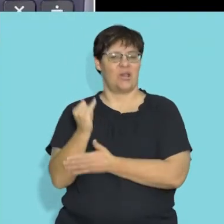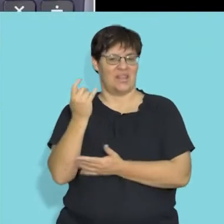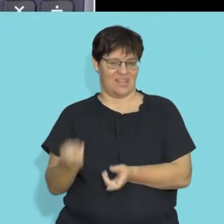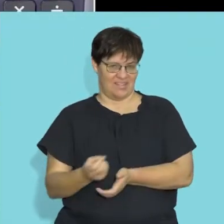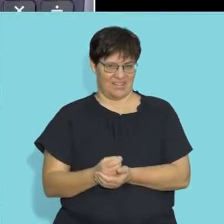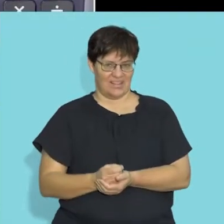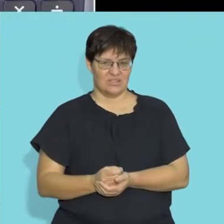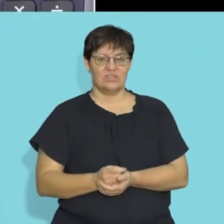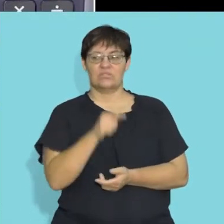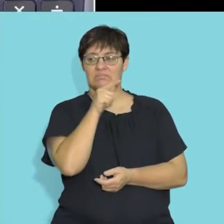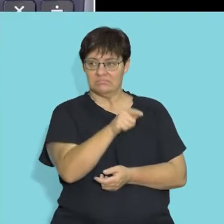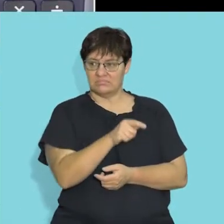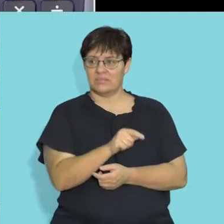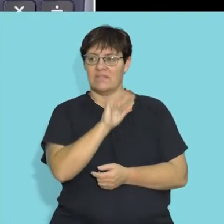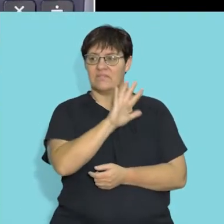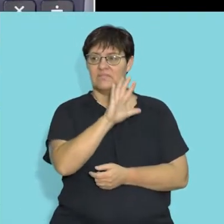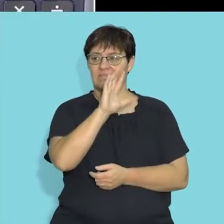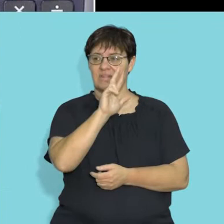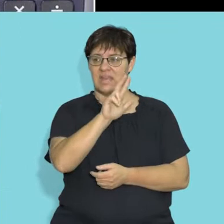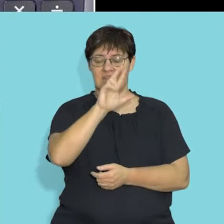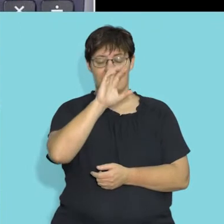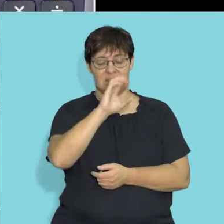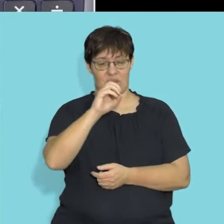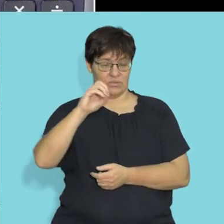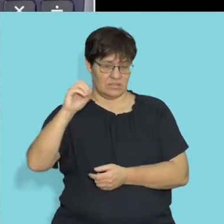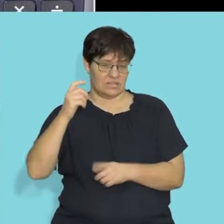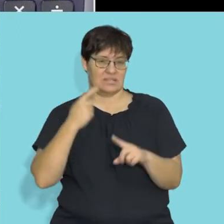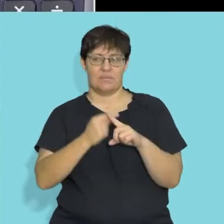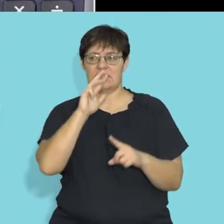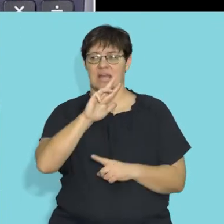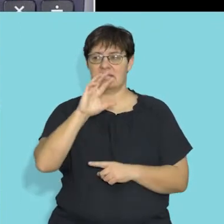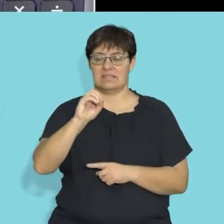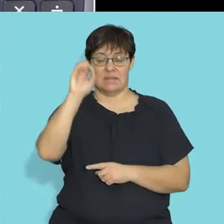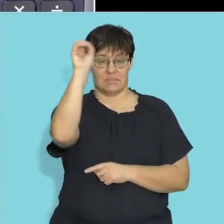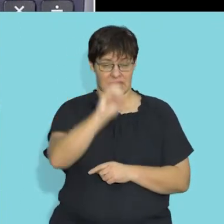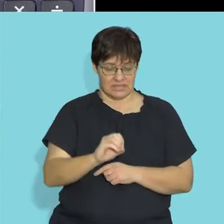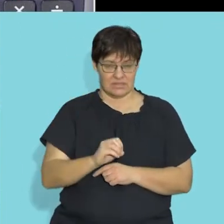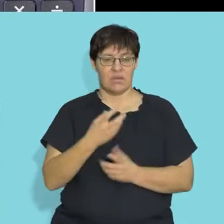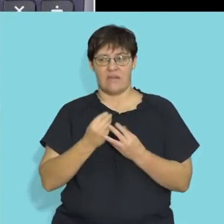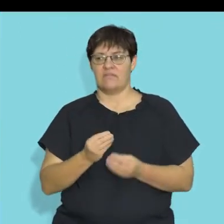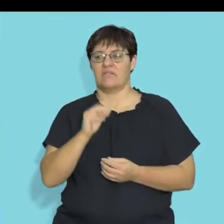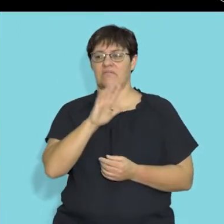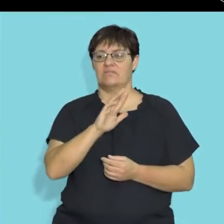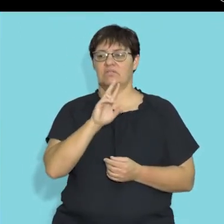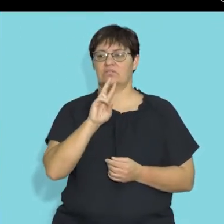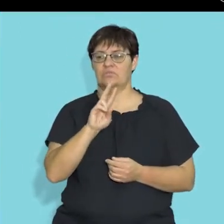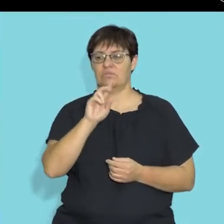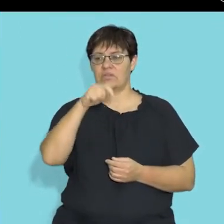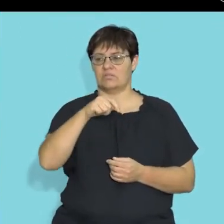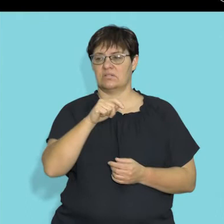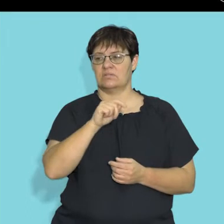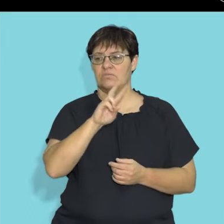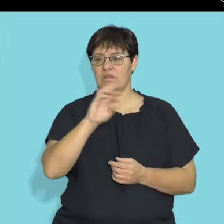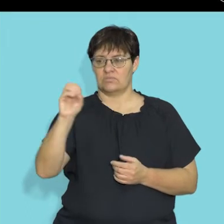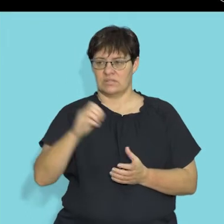58,000 times your 90%, and that gives you a figure of 52,200.